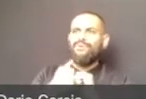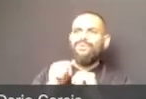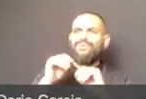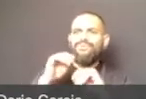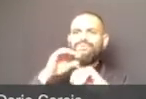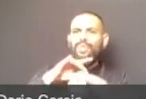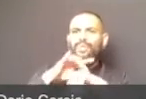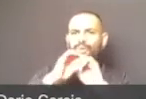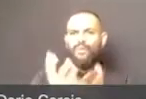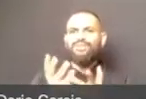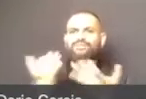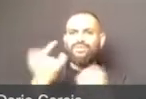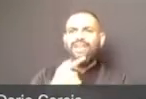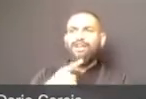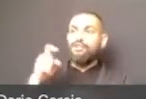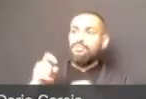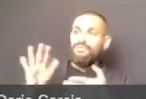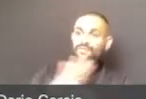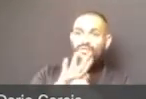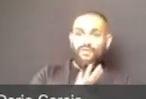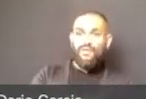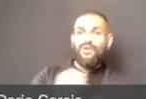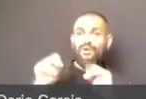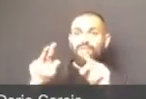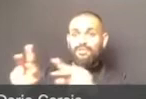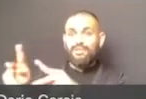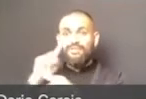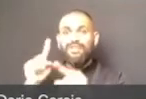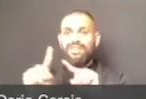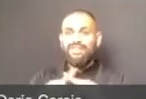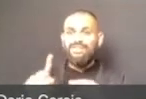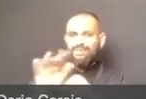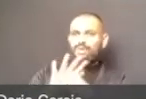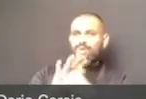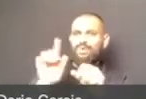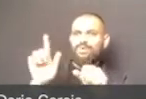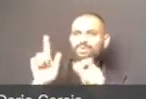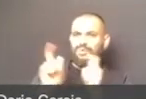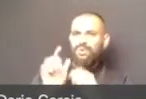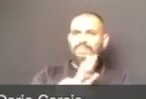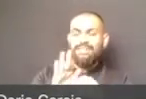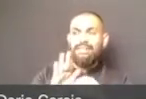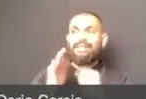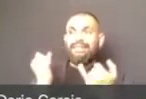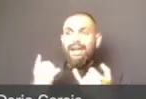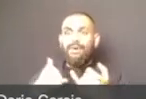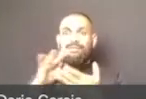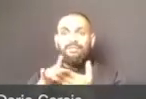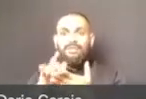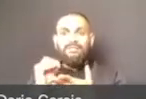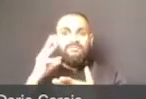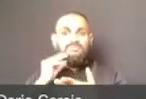opportunities for small and local businesses. But here we are in the middle of COVID, and this is a difficult time.